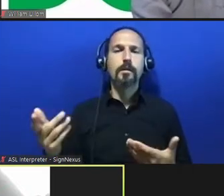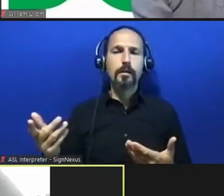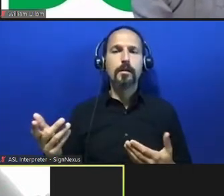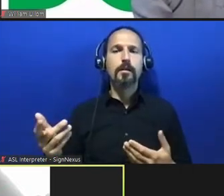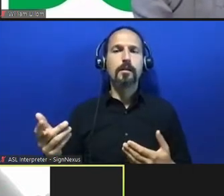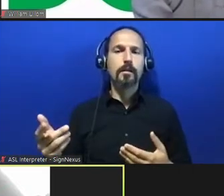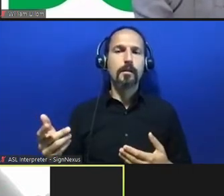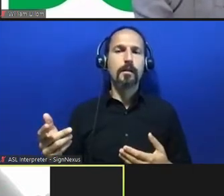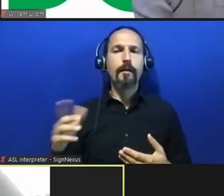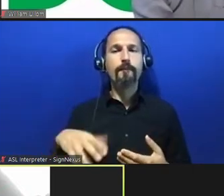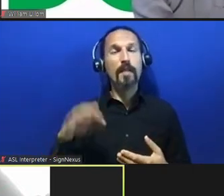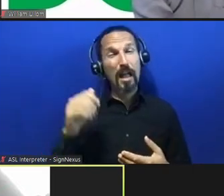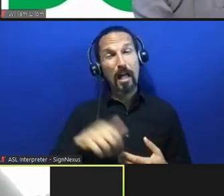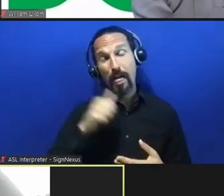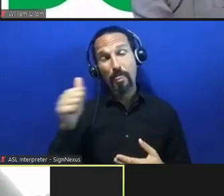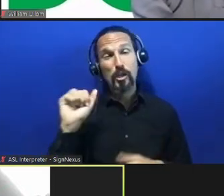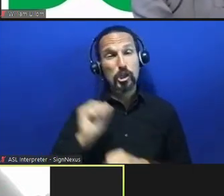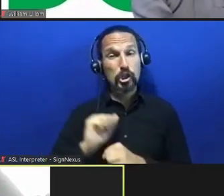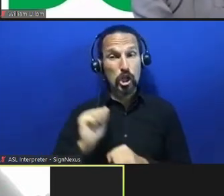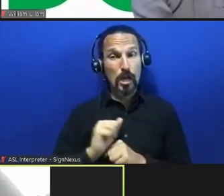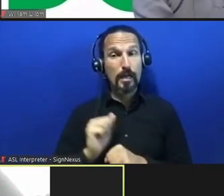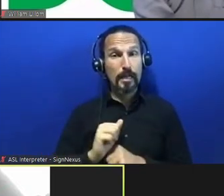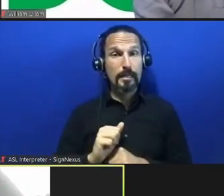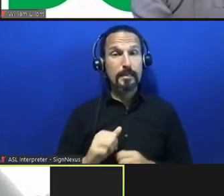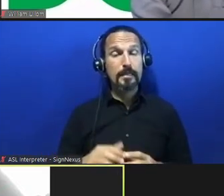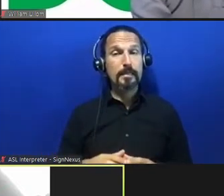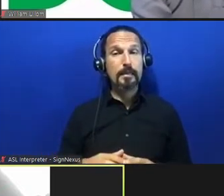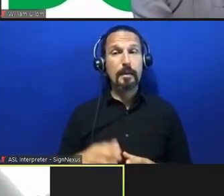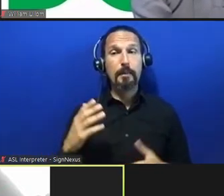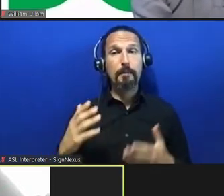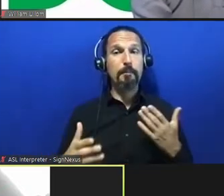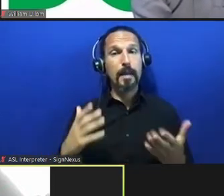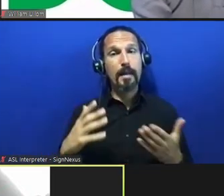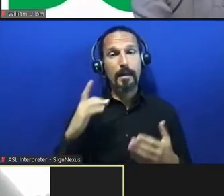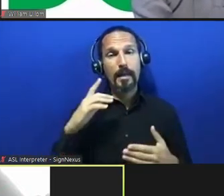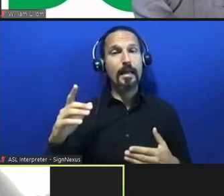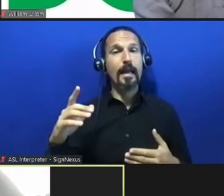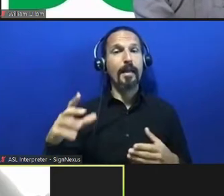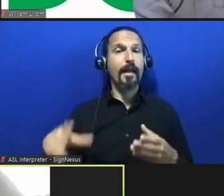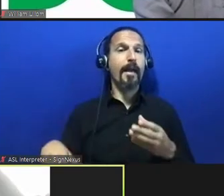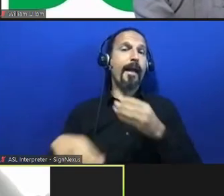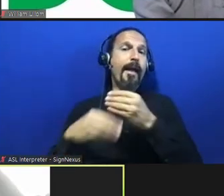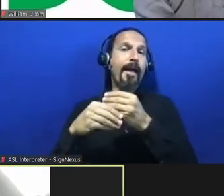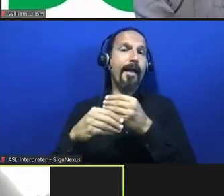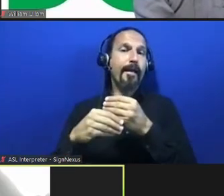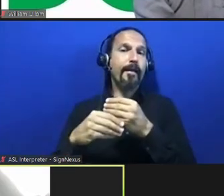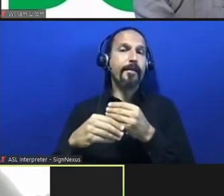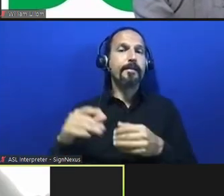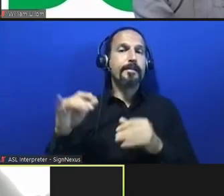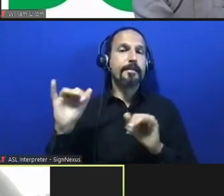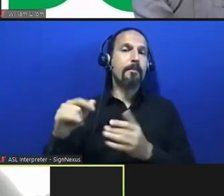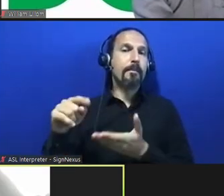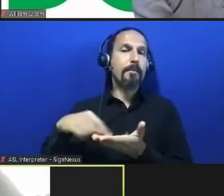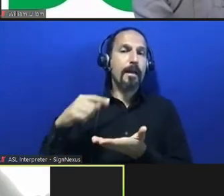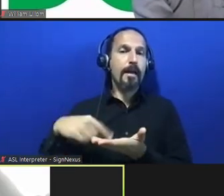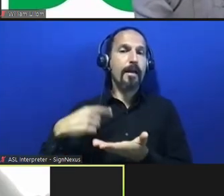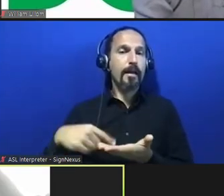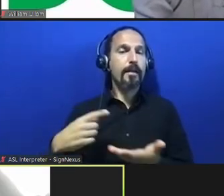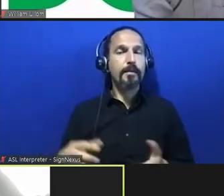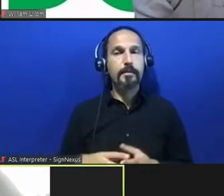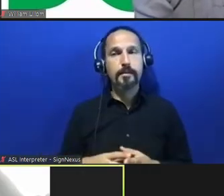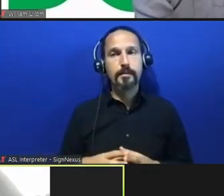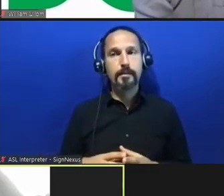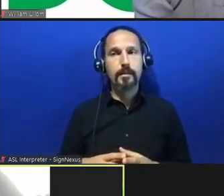finding an alternative job that may they may that might compensate you know uh the same way you know it's